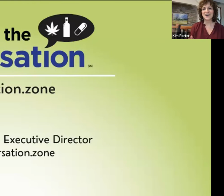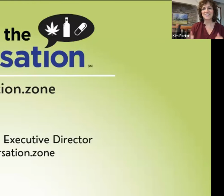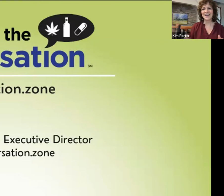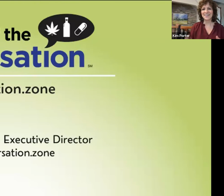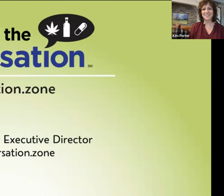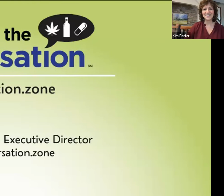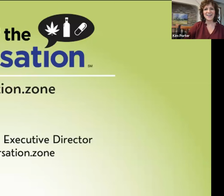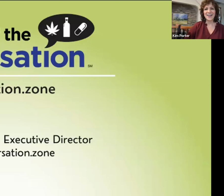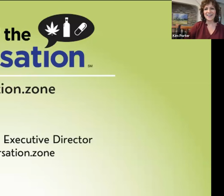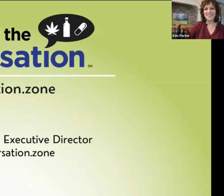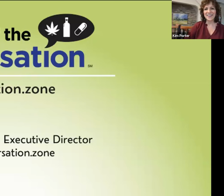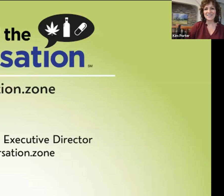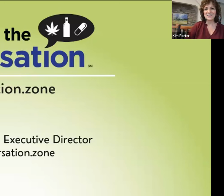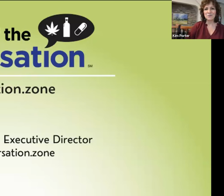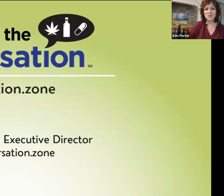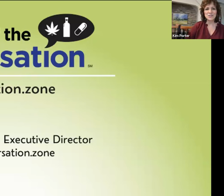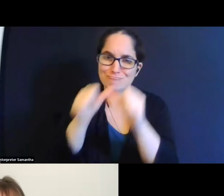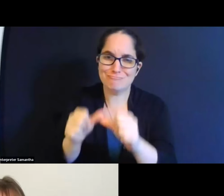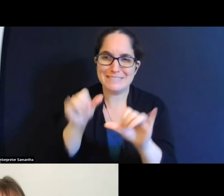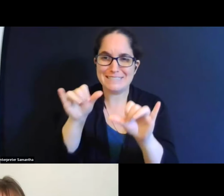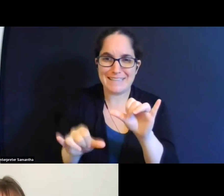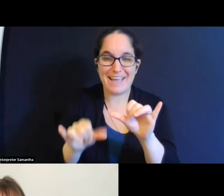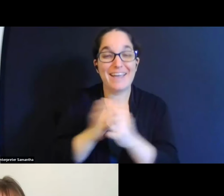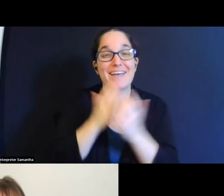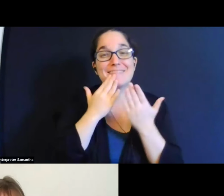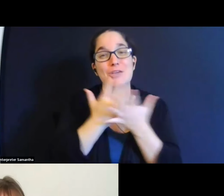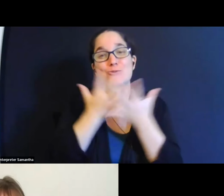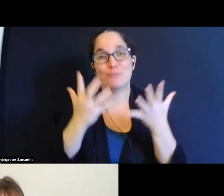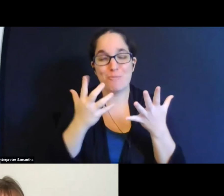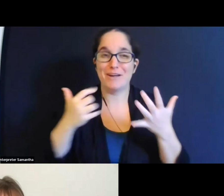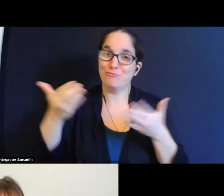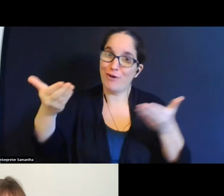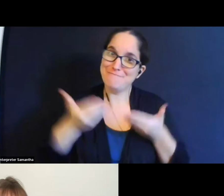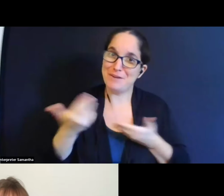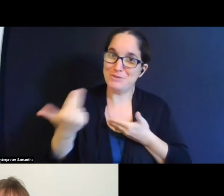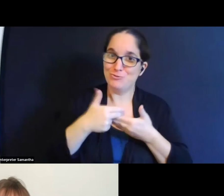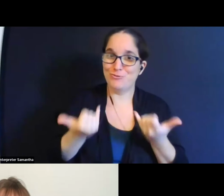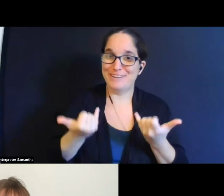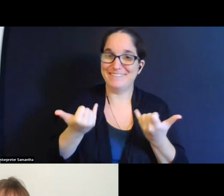you're still here, thank you. And thank you so much again for having me.